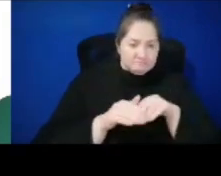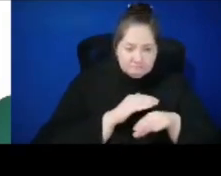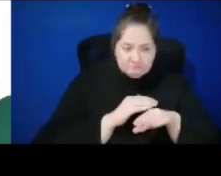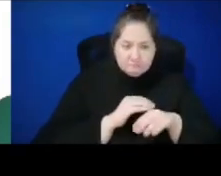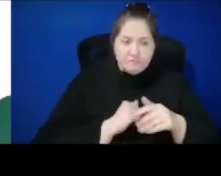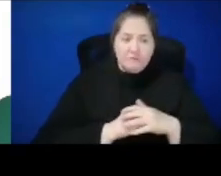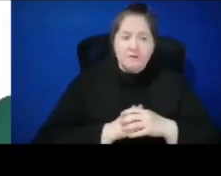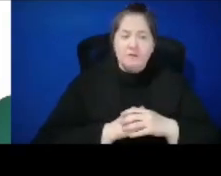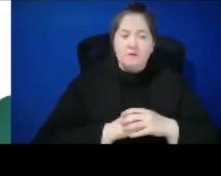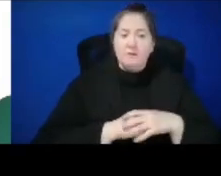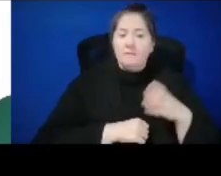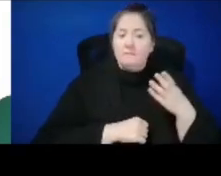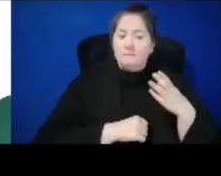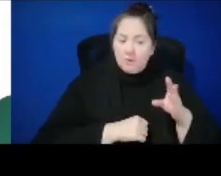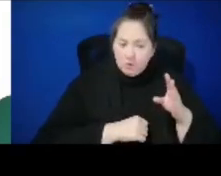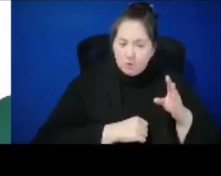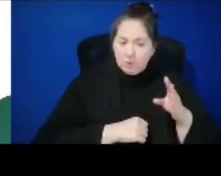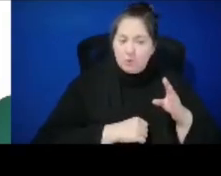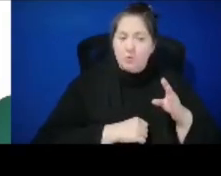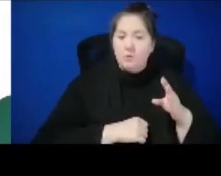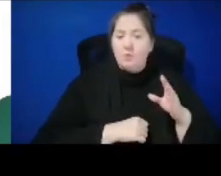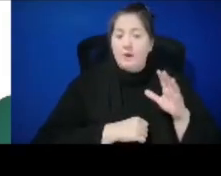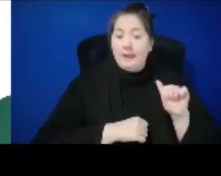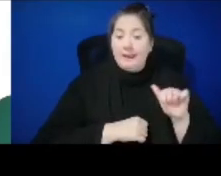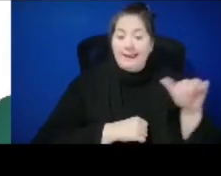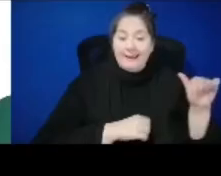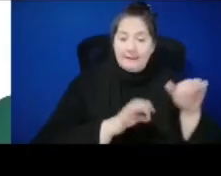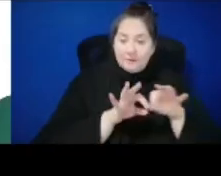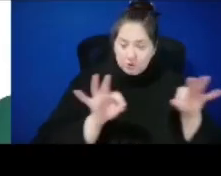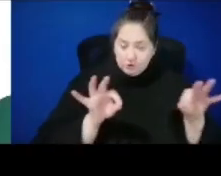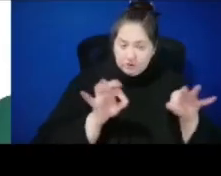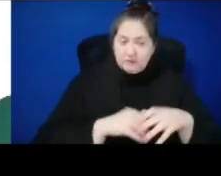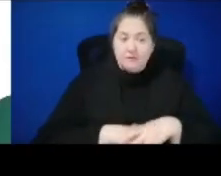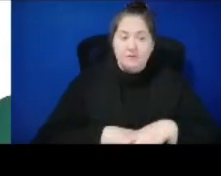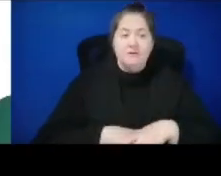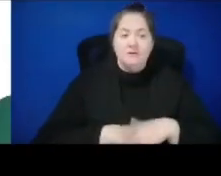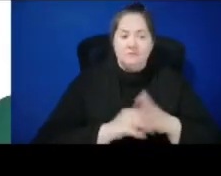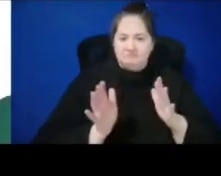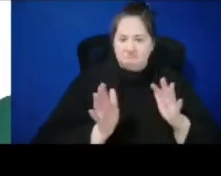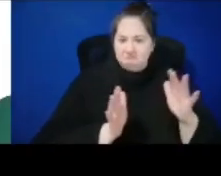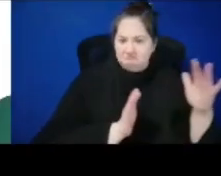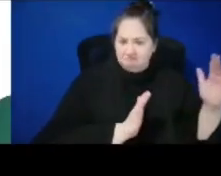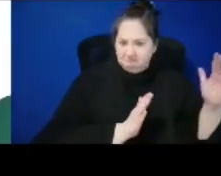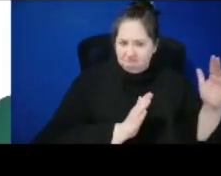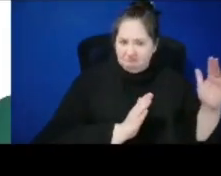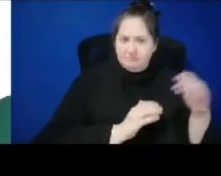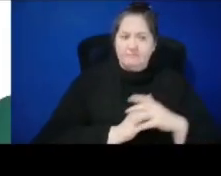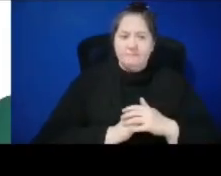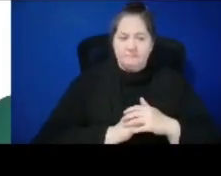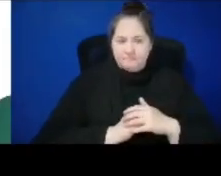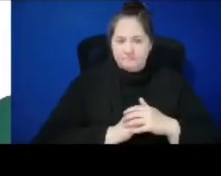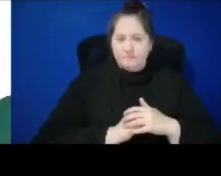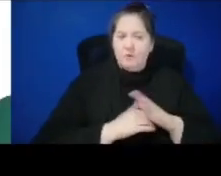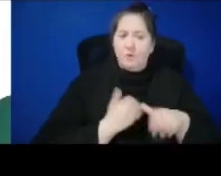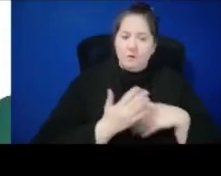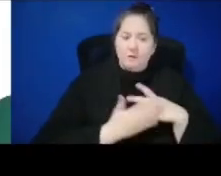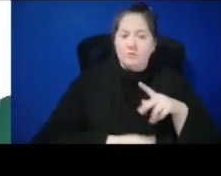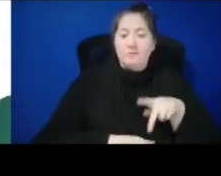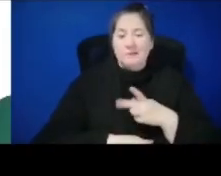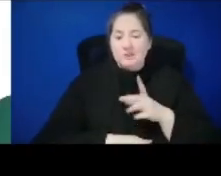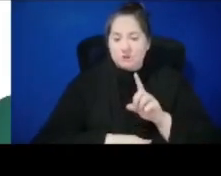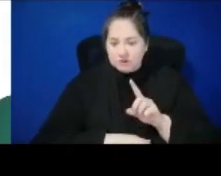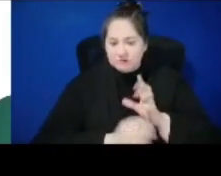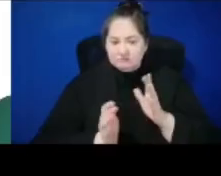field. Blue indicates that you need an associate's degree, so on and so forth, all the way through the doctoral degree